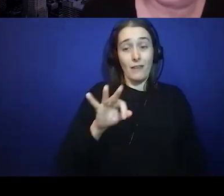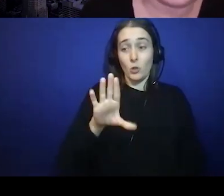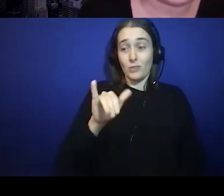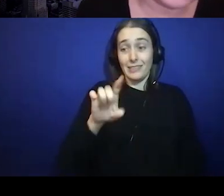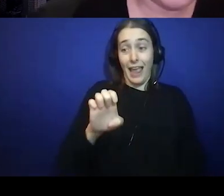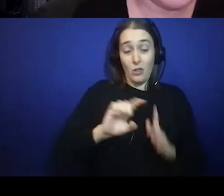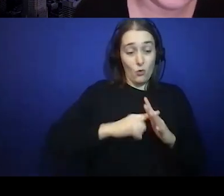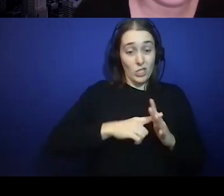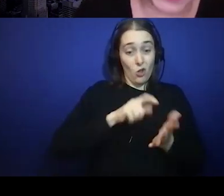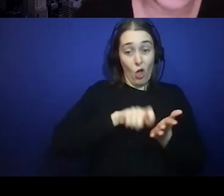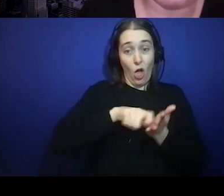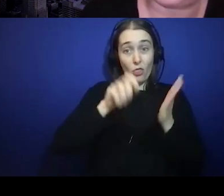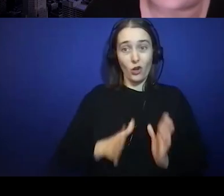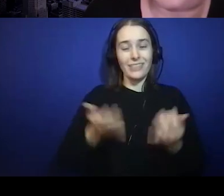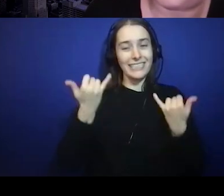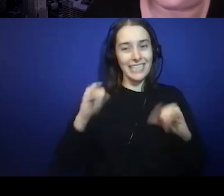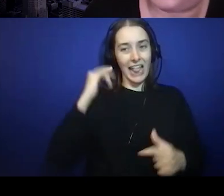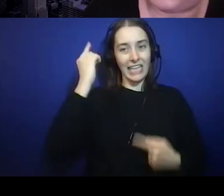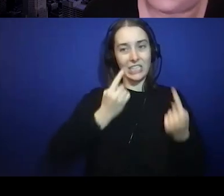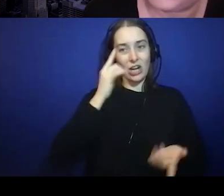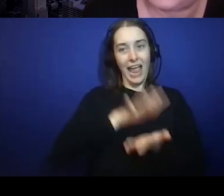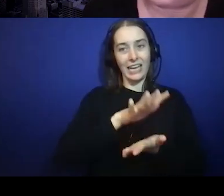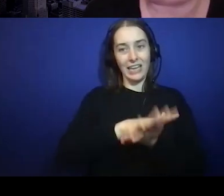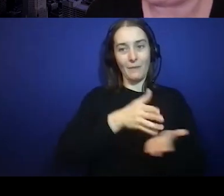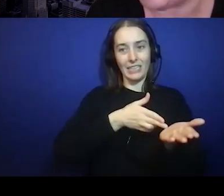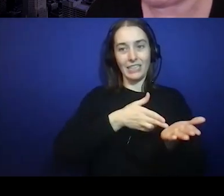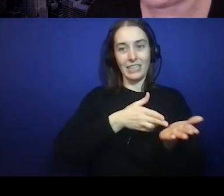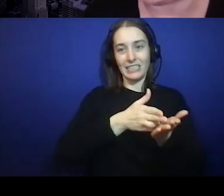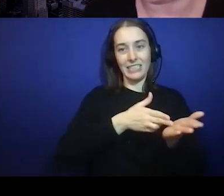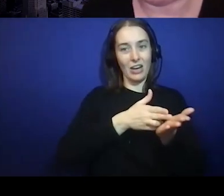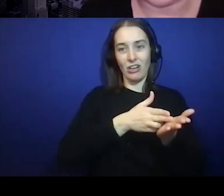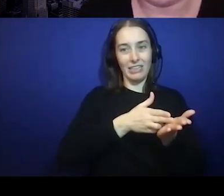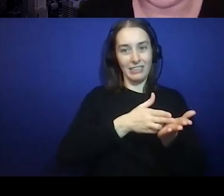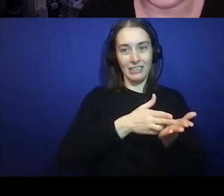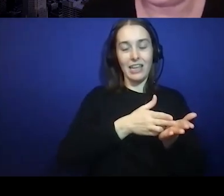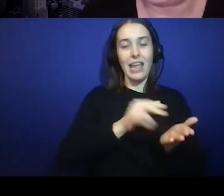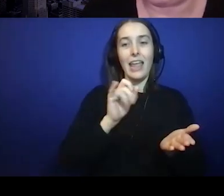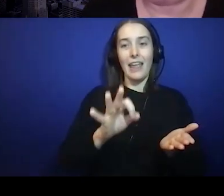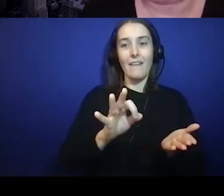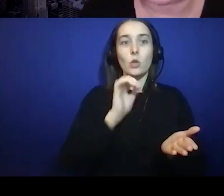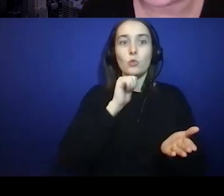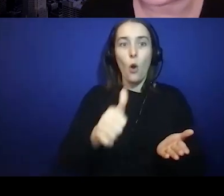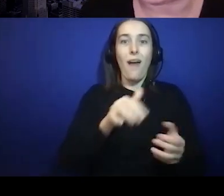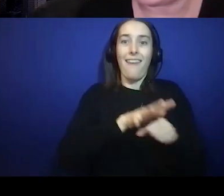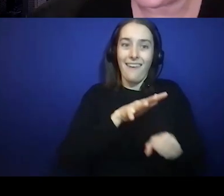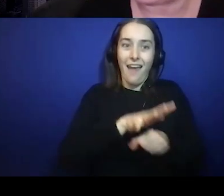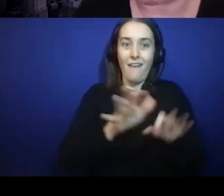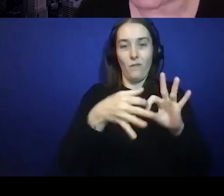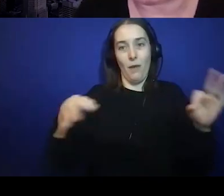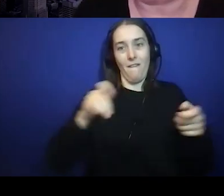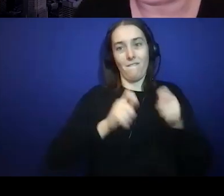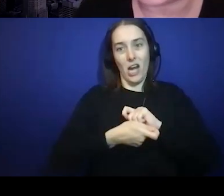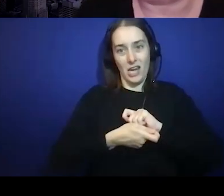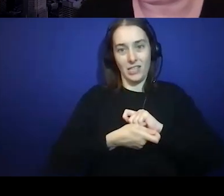authors, you can still face academic integrity issues if you don't sufficiently paraphrase. And in this